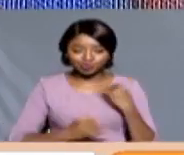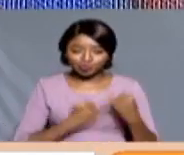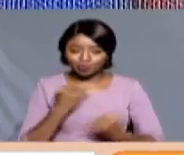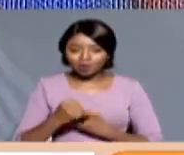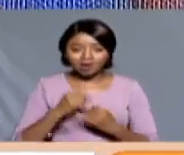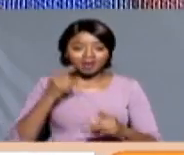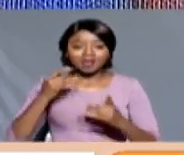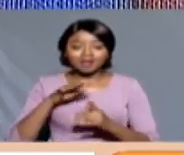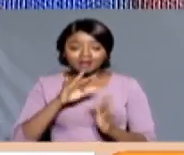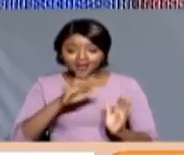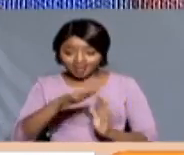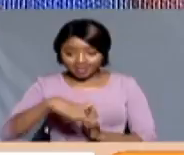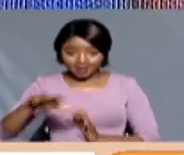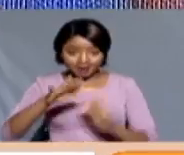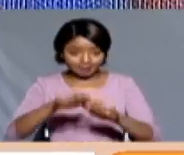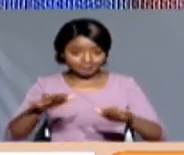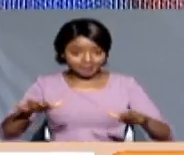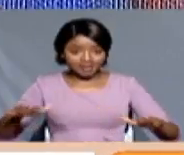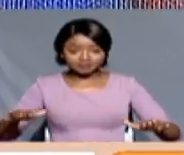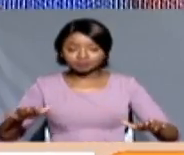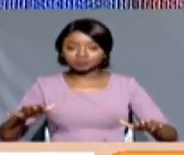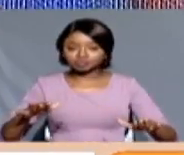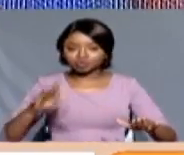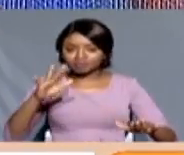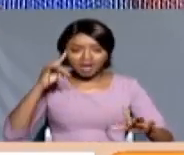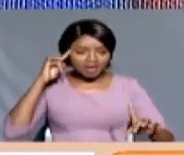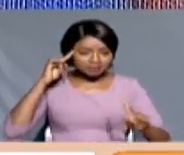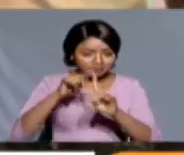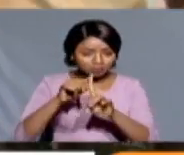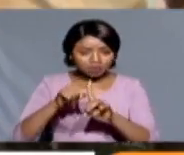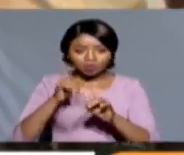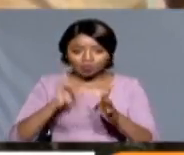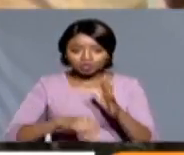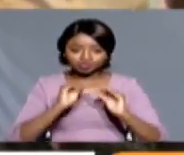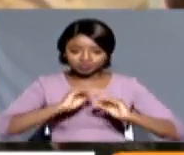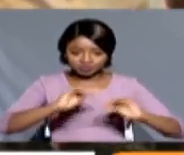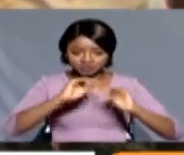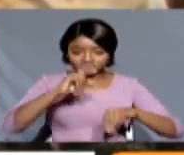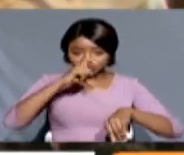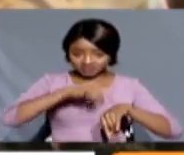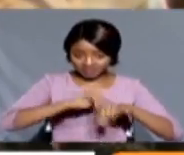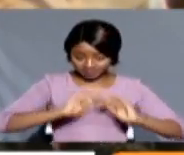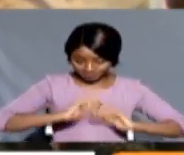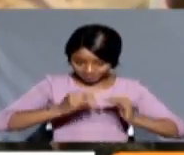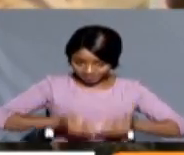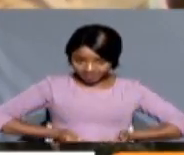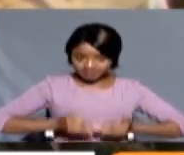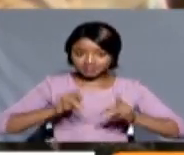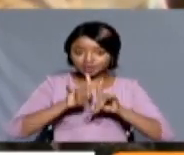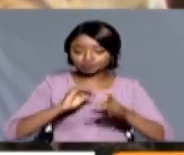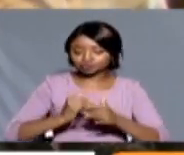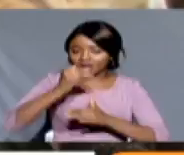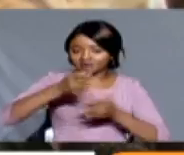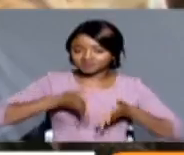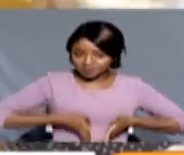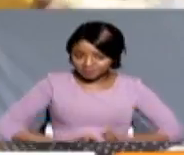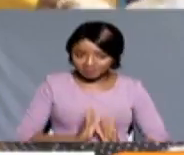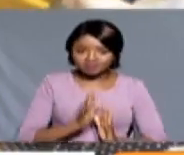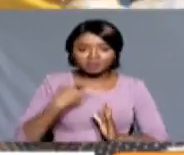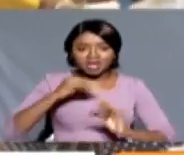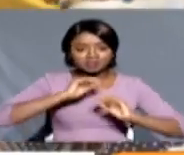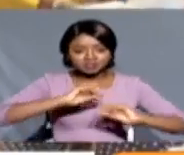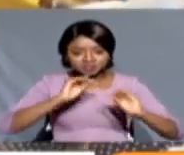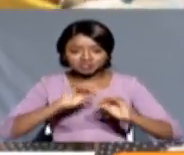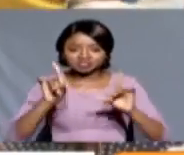promote the importance of safe practices during and post-pregnancy. The participants were treated to free medical checkups,